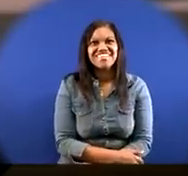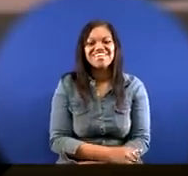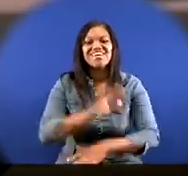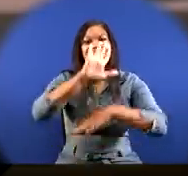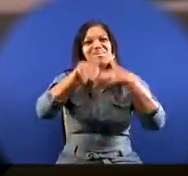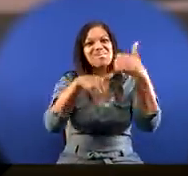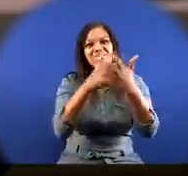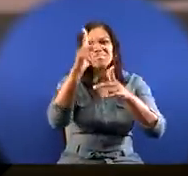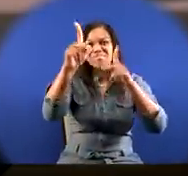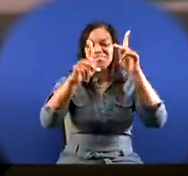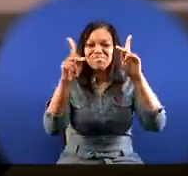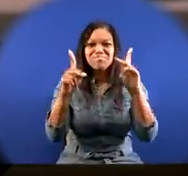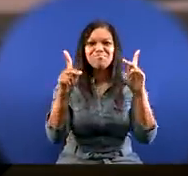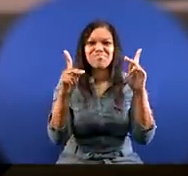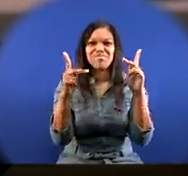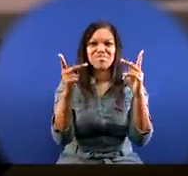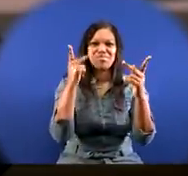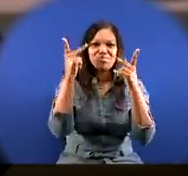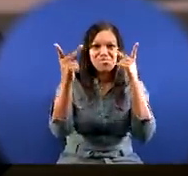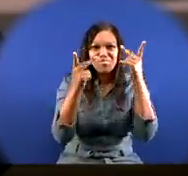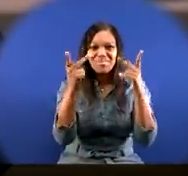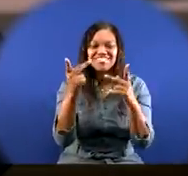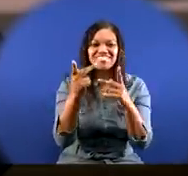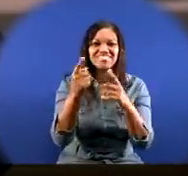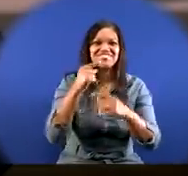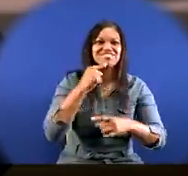all of you, my brothers and sisters in the Lord.